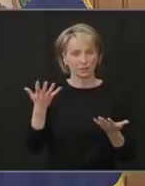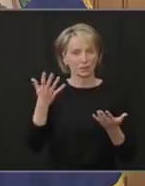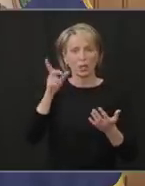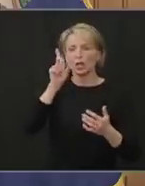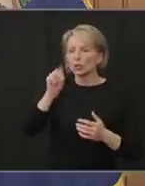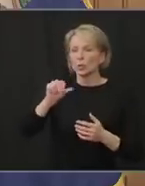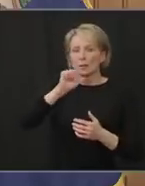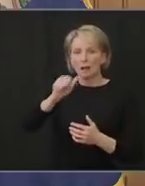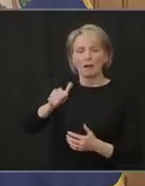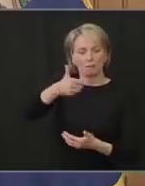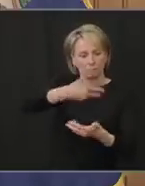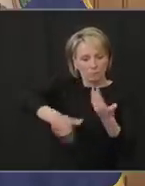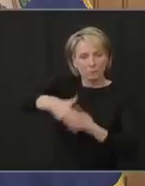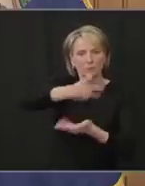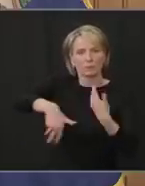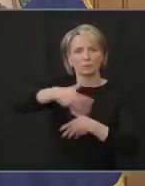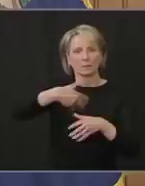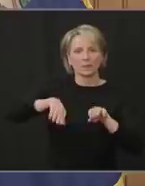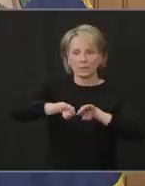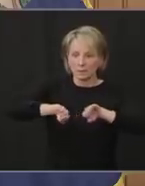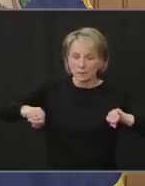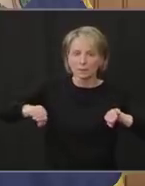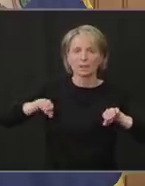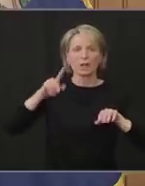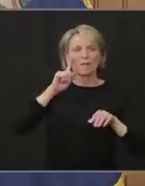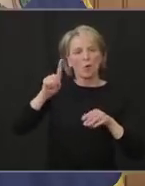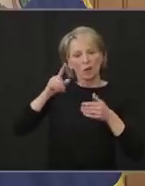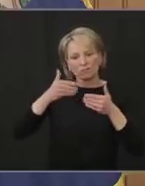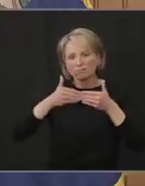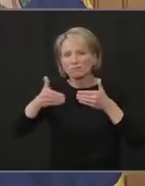social interactions you have for the near term, for the